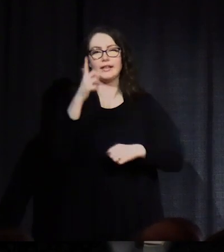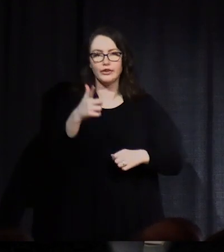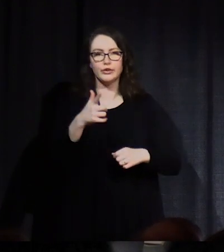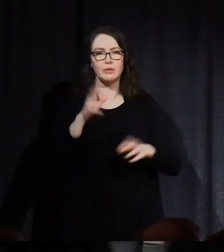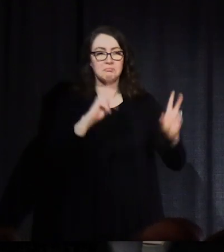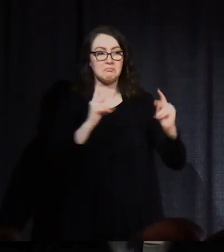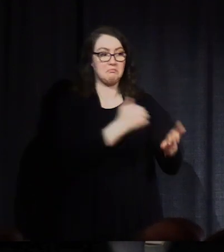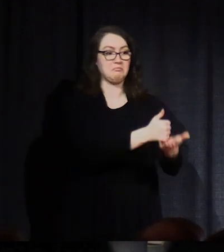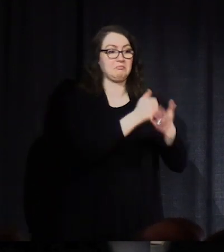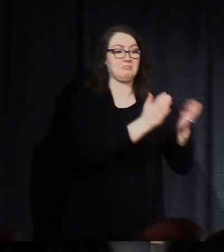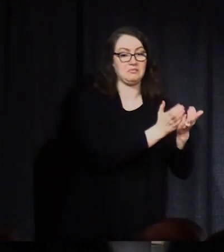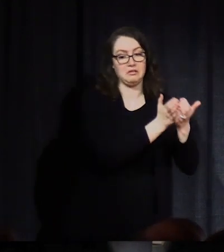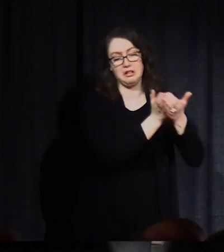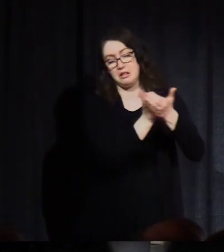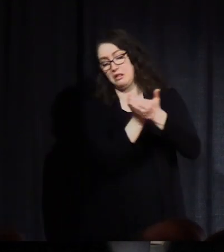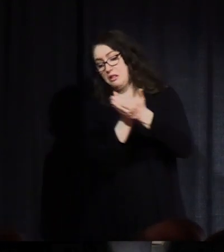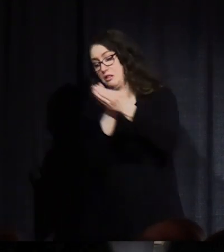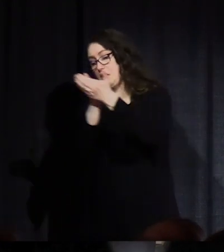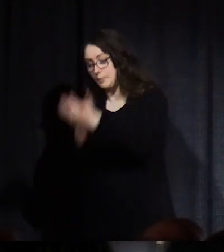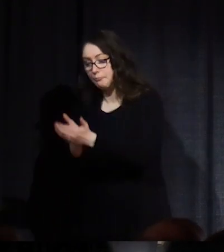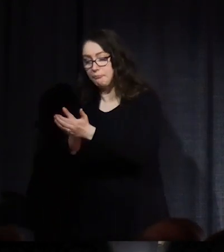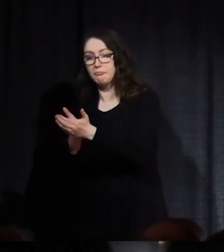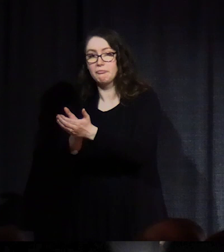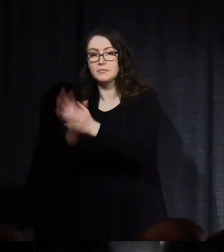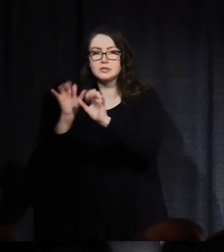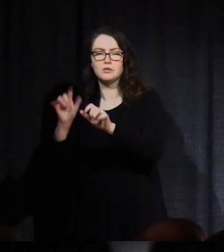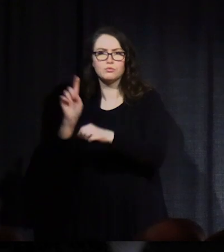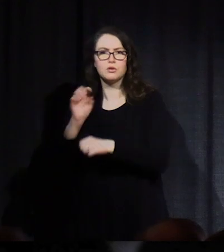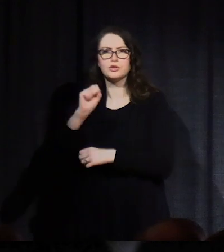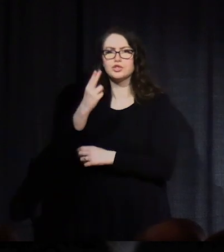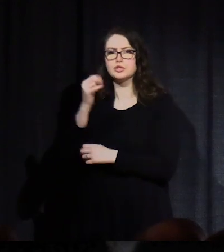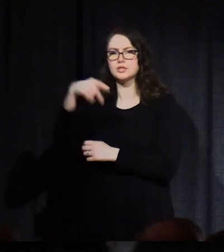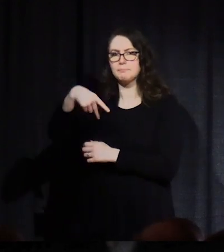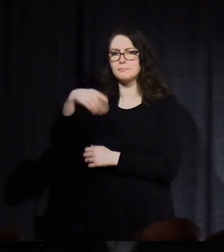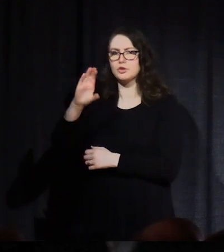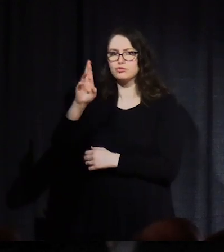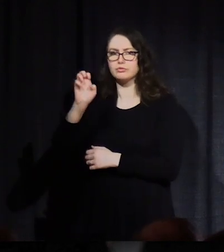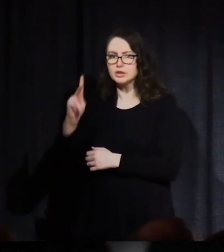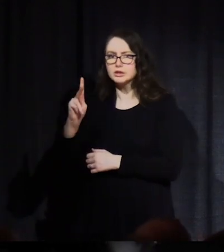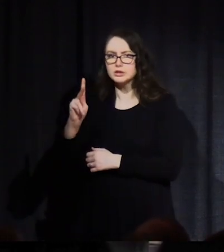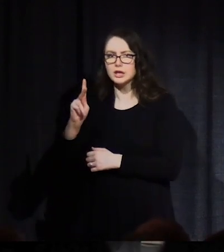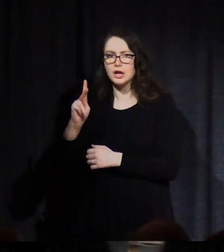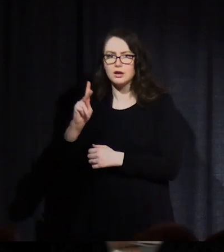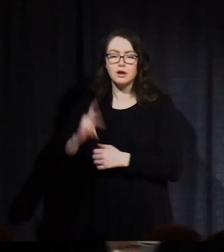back to Anchorage, where it was run aground in Ship Creek, and it provided power to the city for nearly a decade.